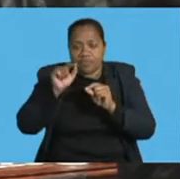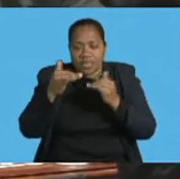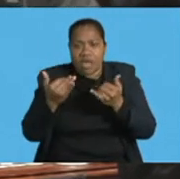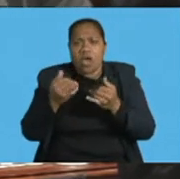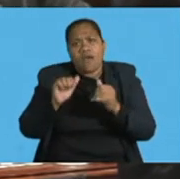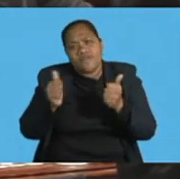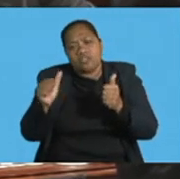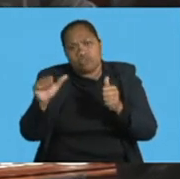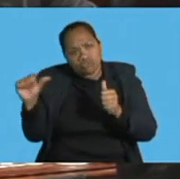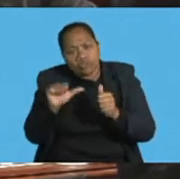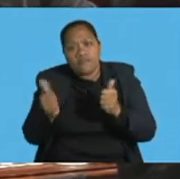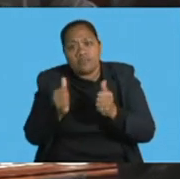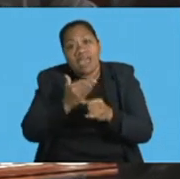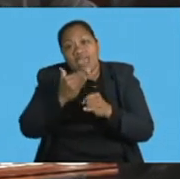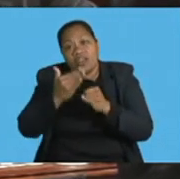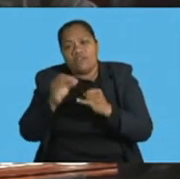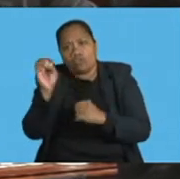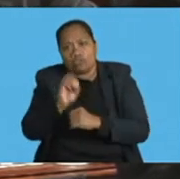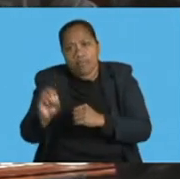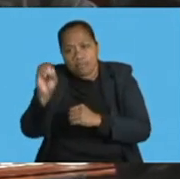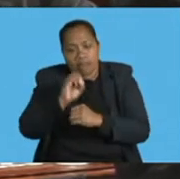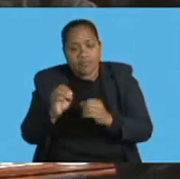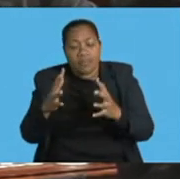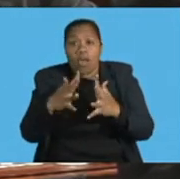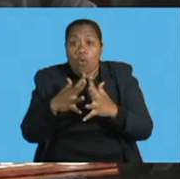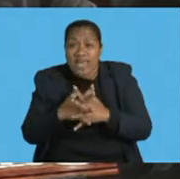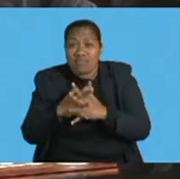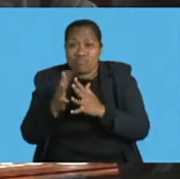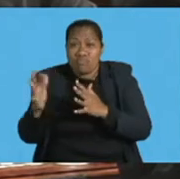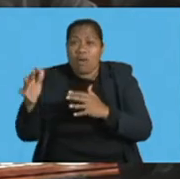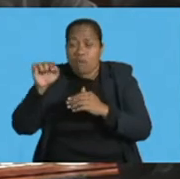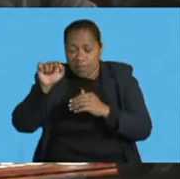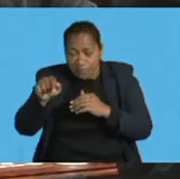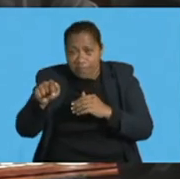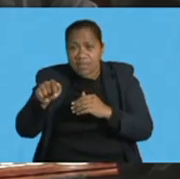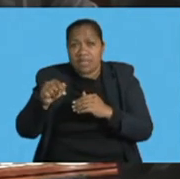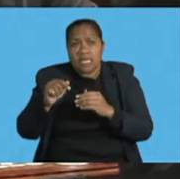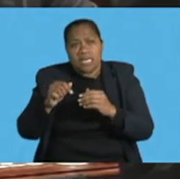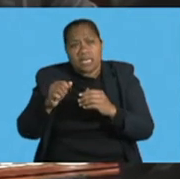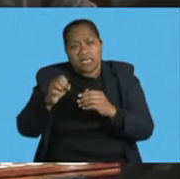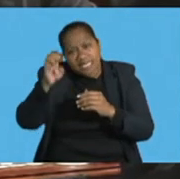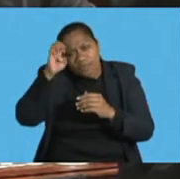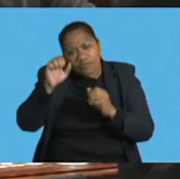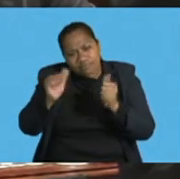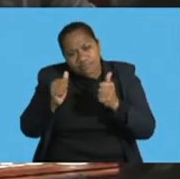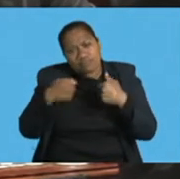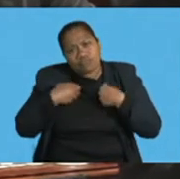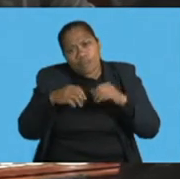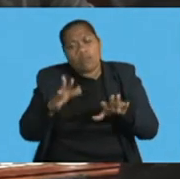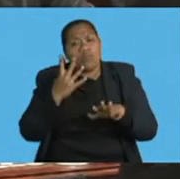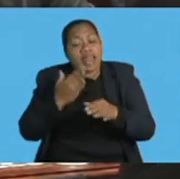October. Wanyimbuambua river bank protection work is expected to be completed by end of November this